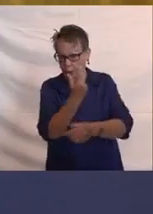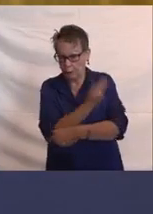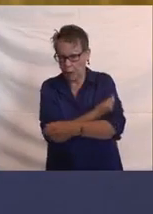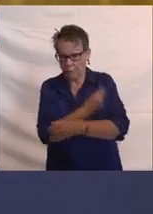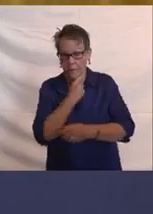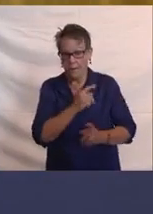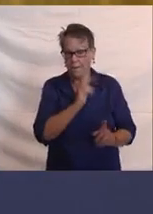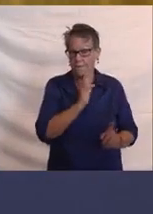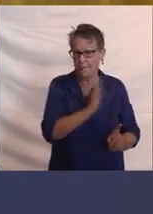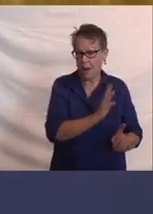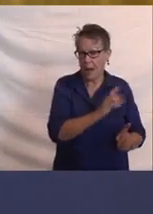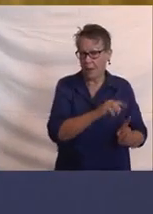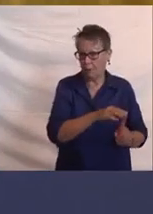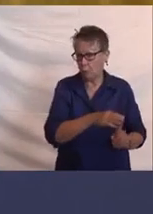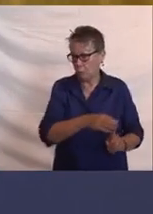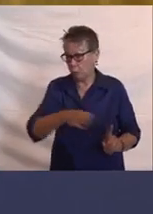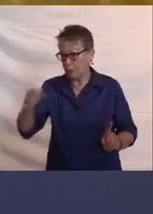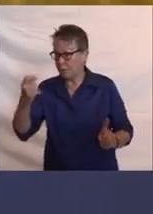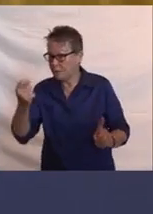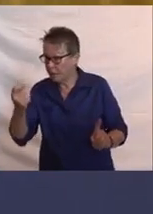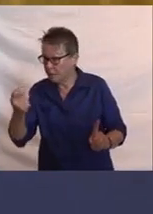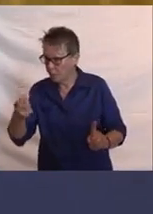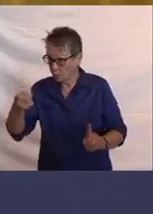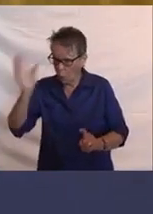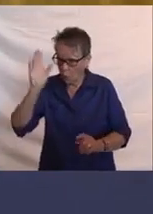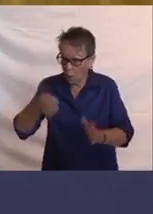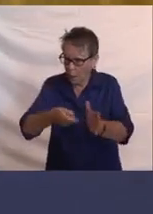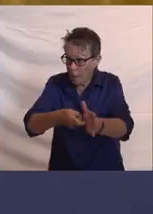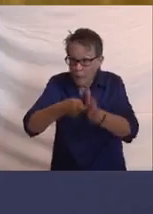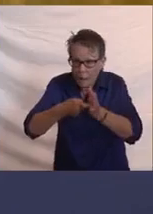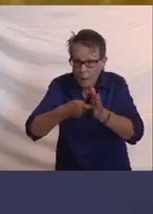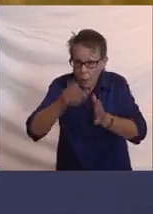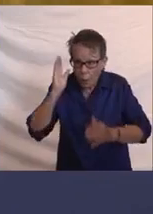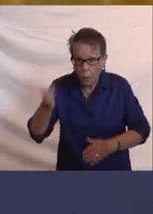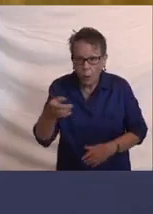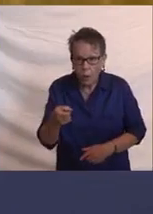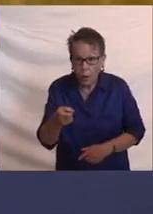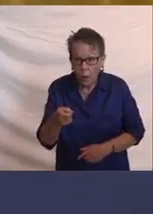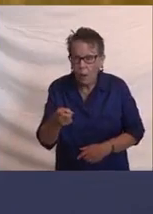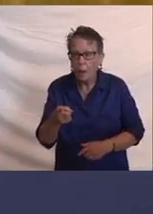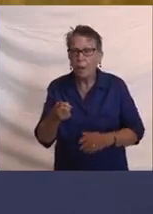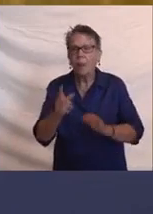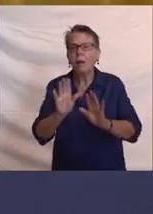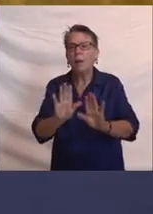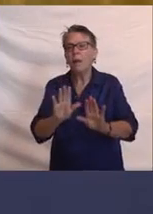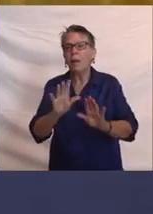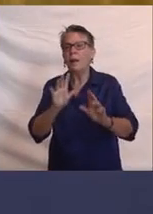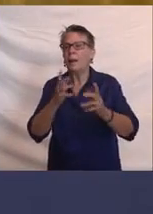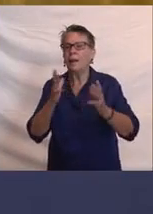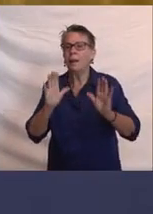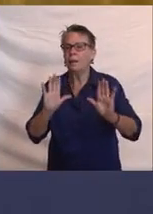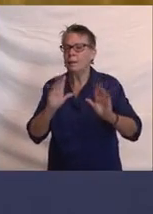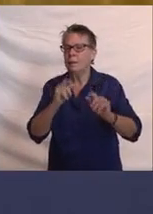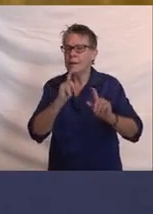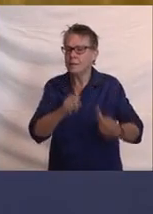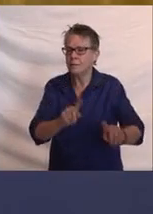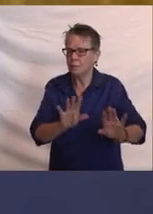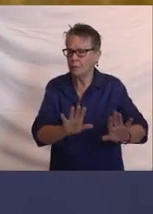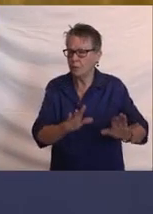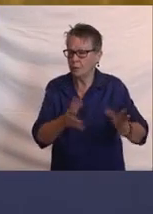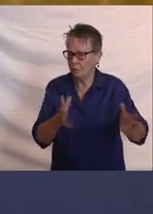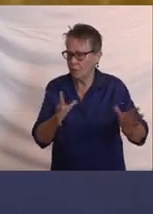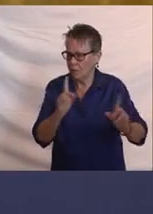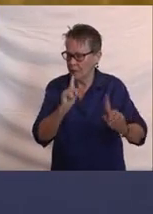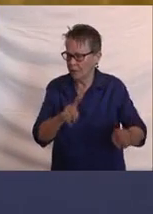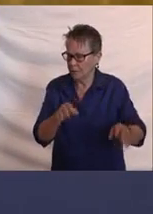we've dealt with other communities. All right. For the Health Commissioner, how many children are currently hospitalized with COVID, and what percentage of all new cases over